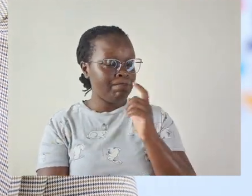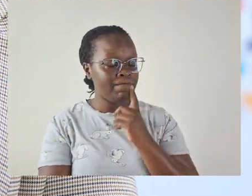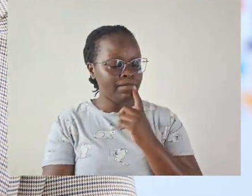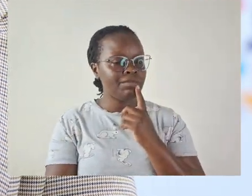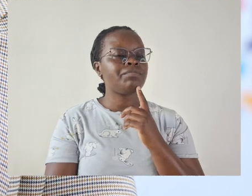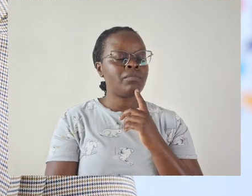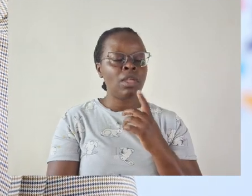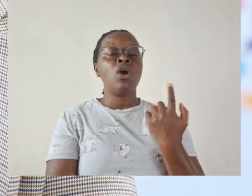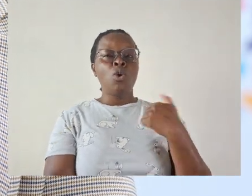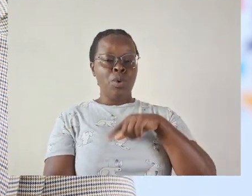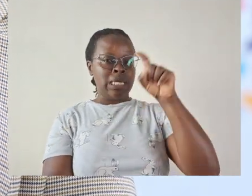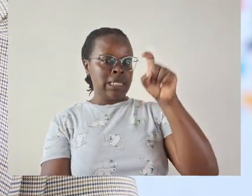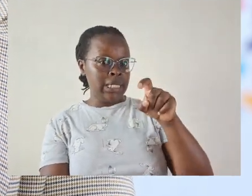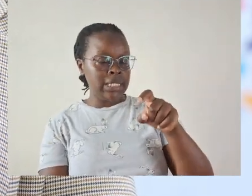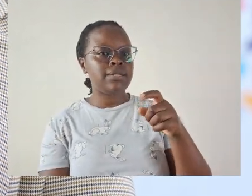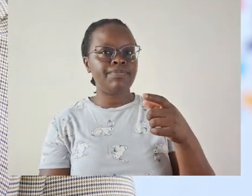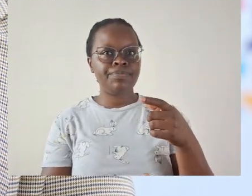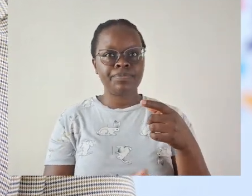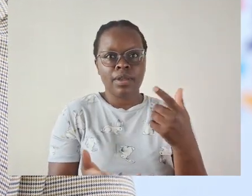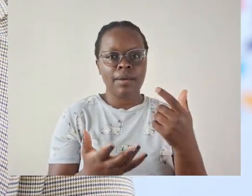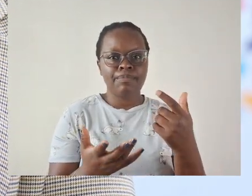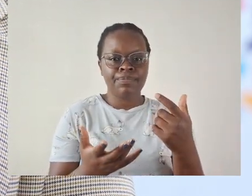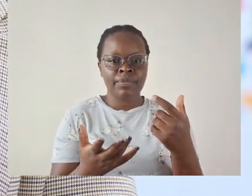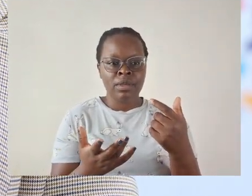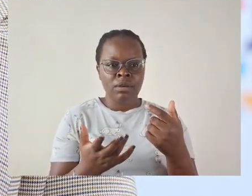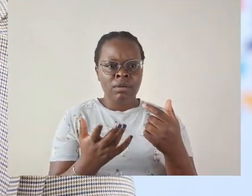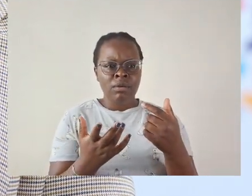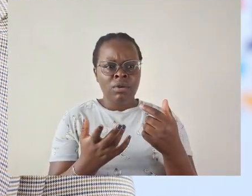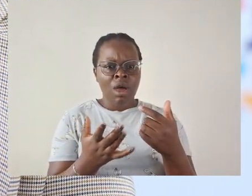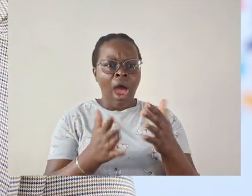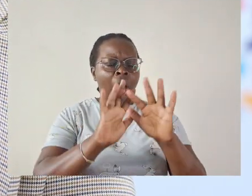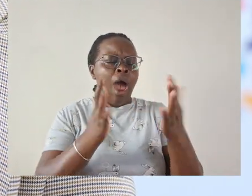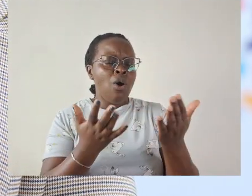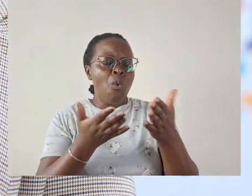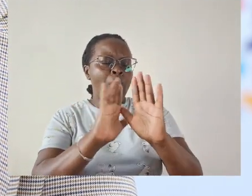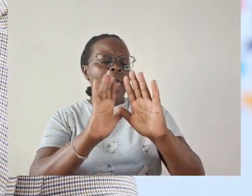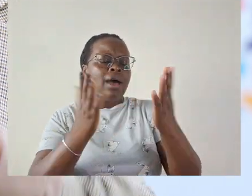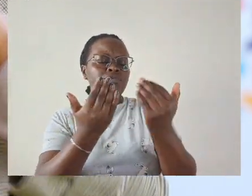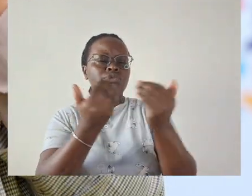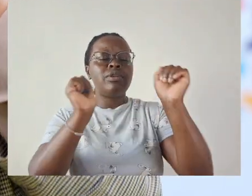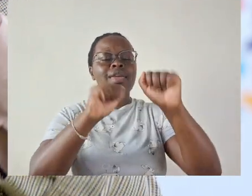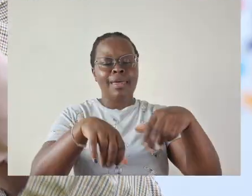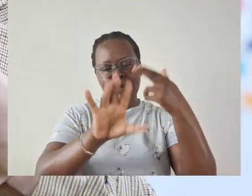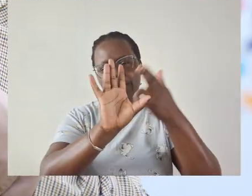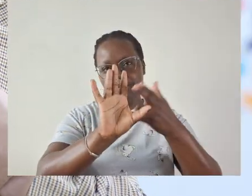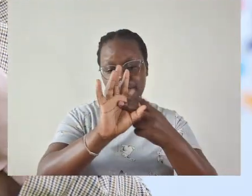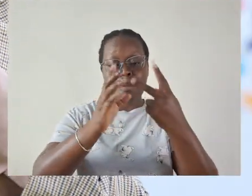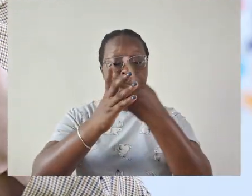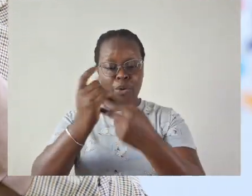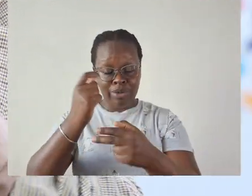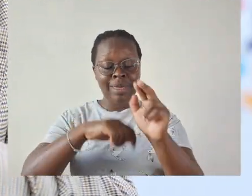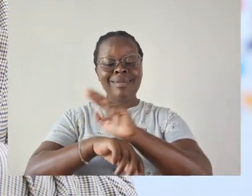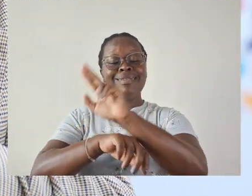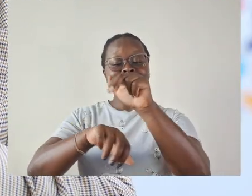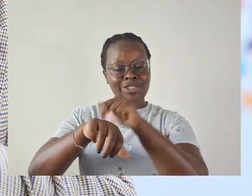that is relevant to our current issues. And then both at national and the county. So I